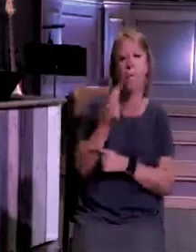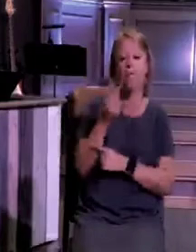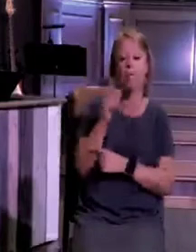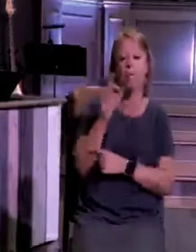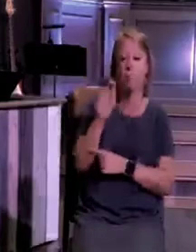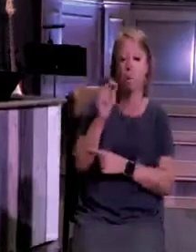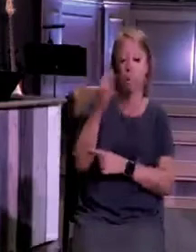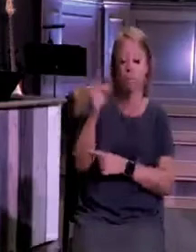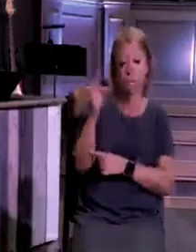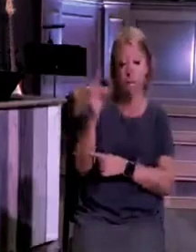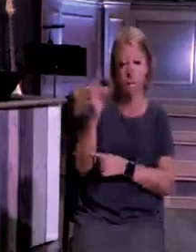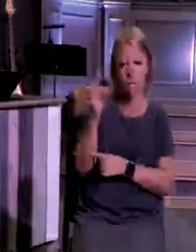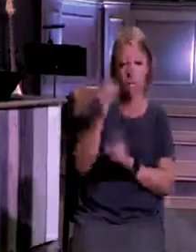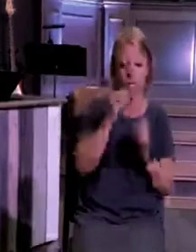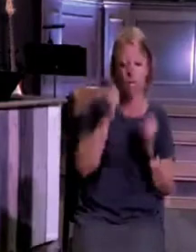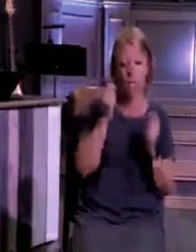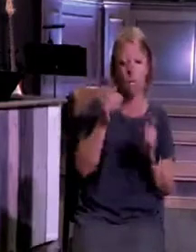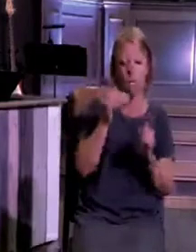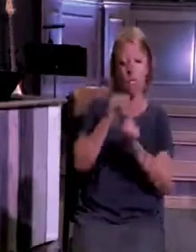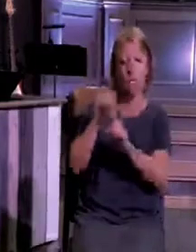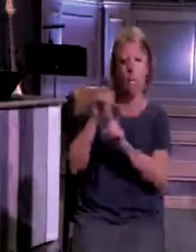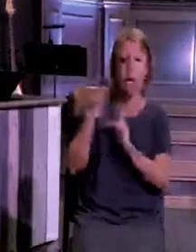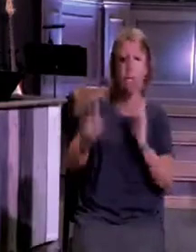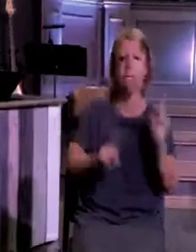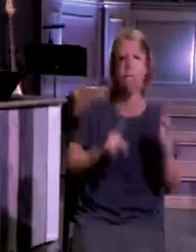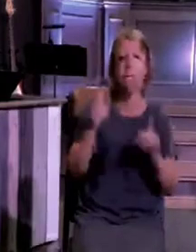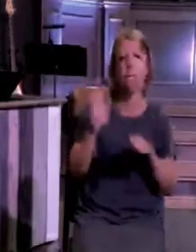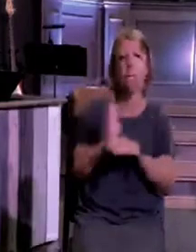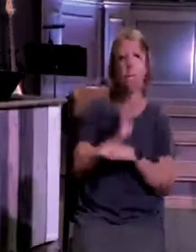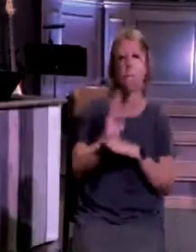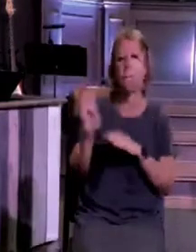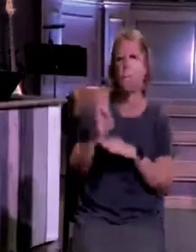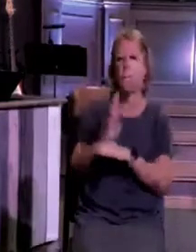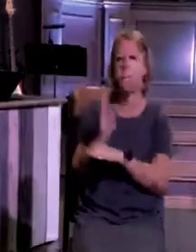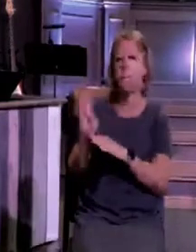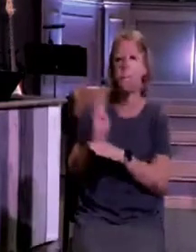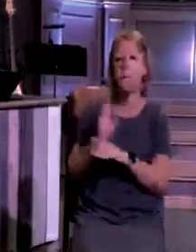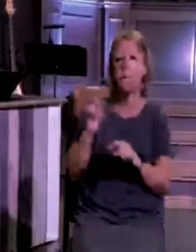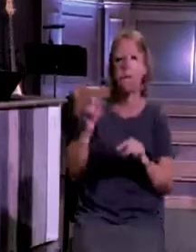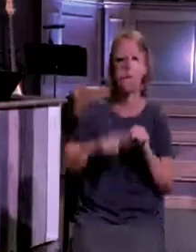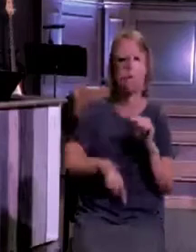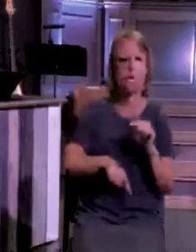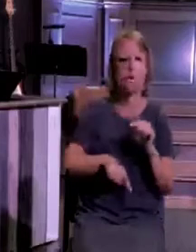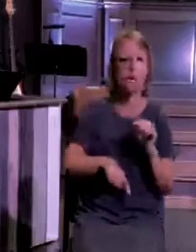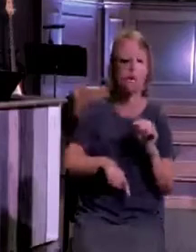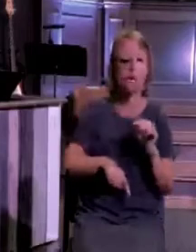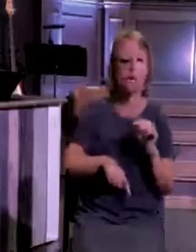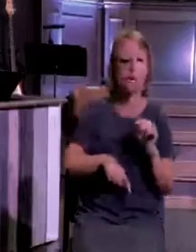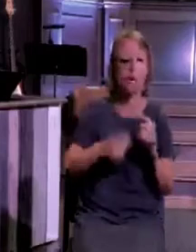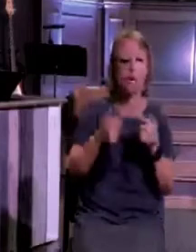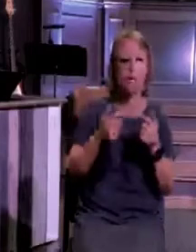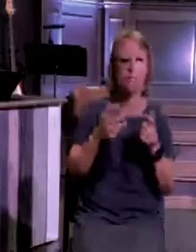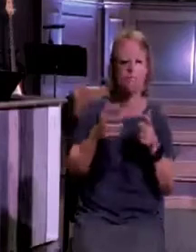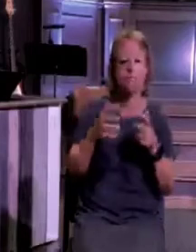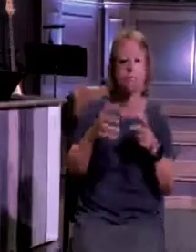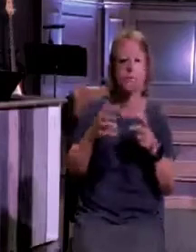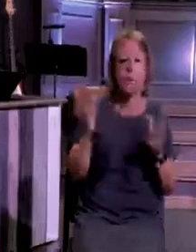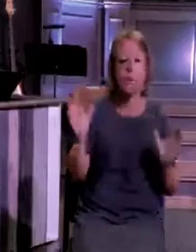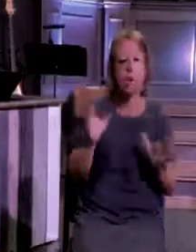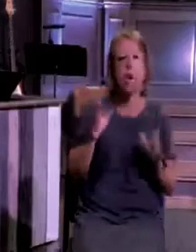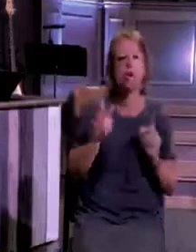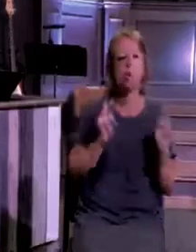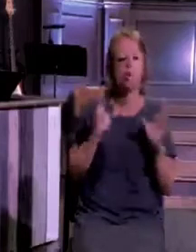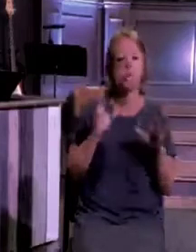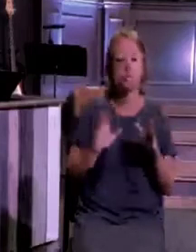be reminded that people were busy. You couldn't even hardly get people to show up for church, much less a crusade.